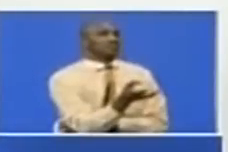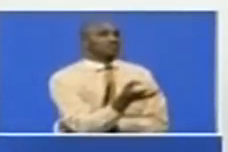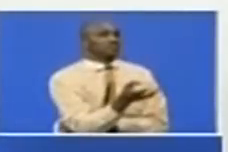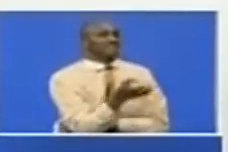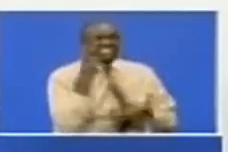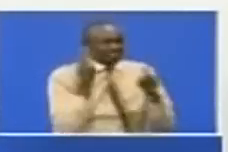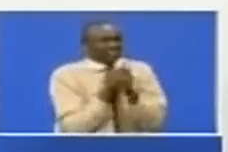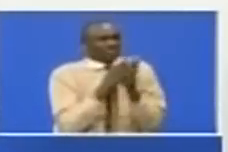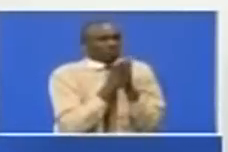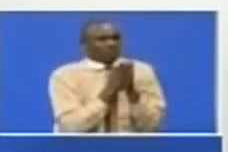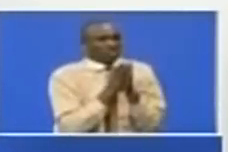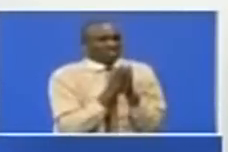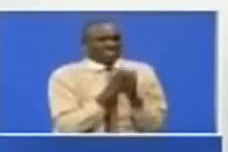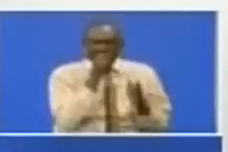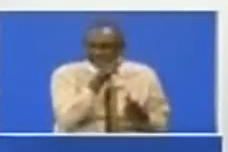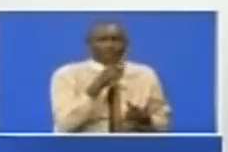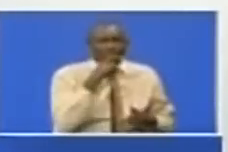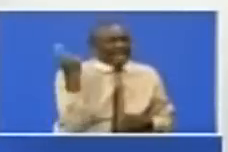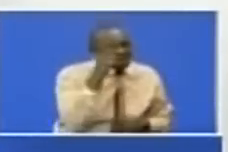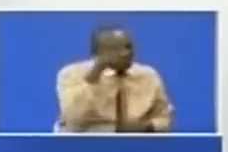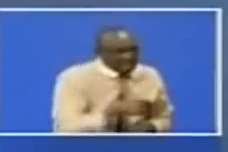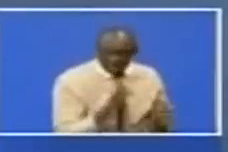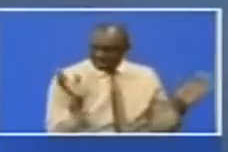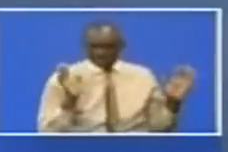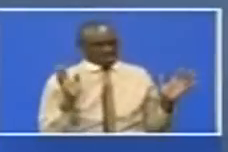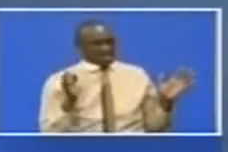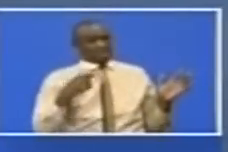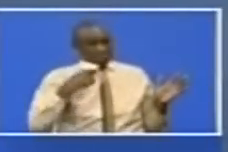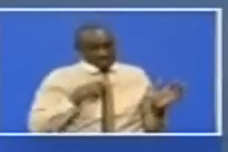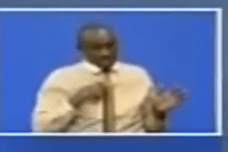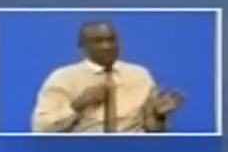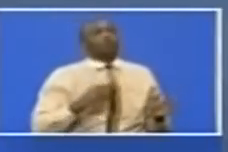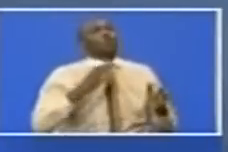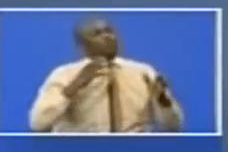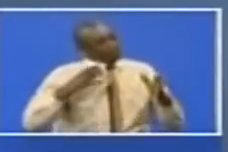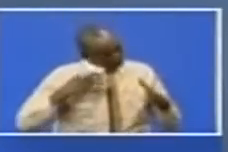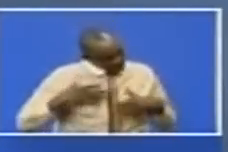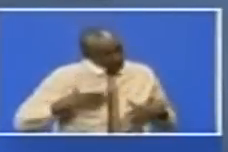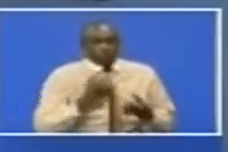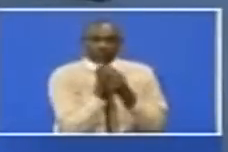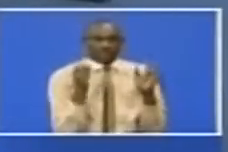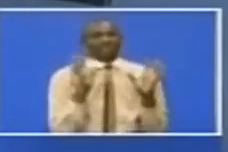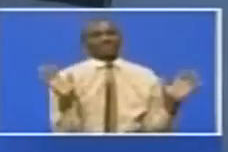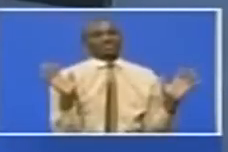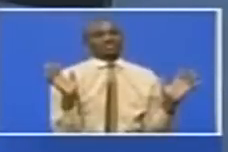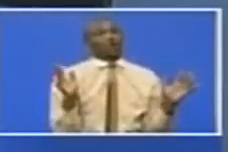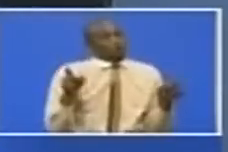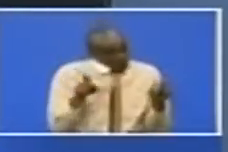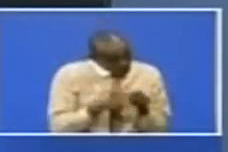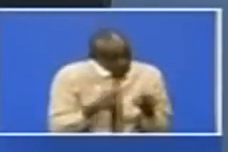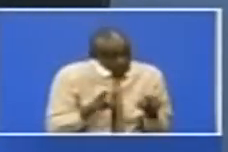it doesn't attract men alone. No. Actually, my calling is for the body of Christ. And some of them are